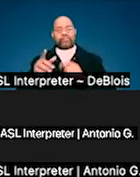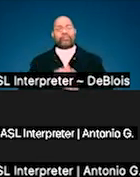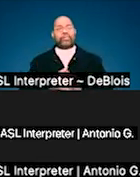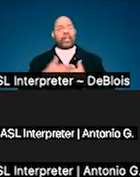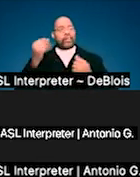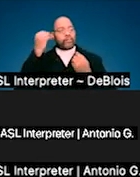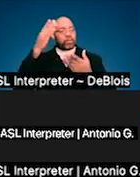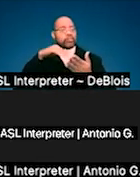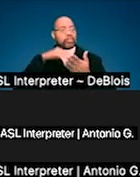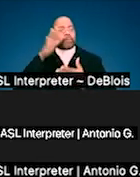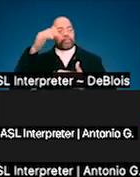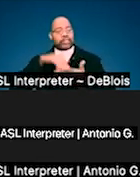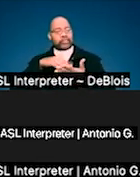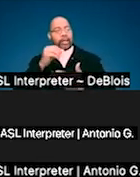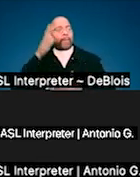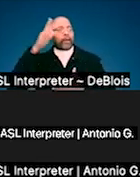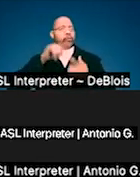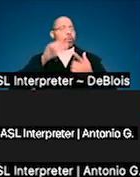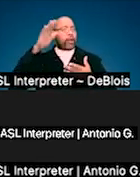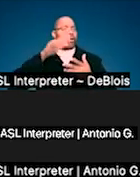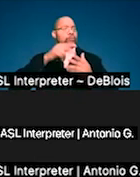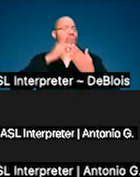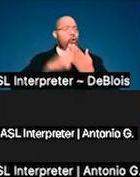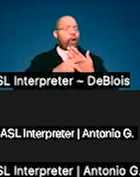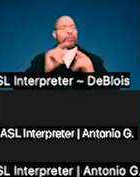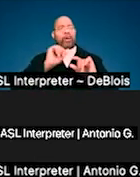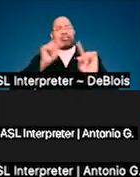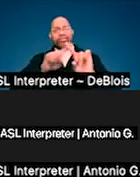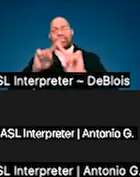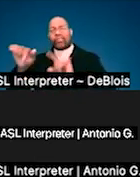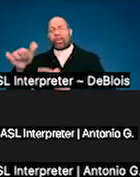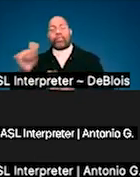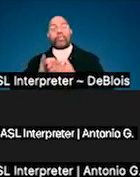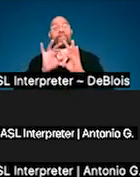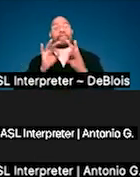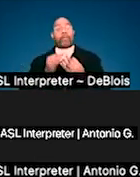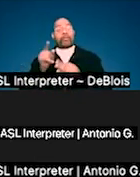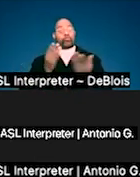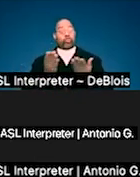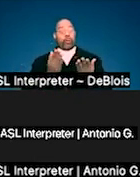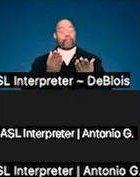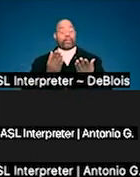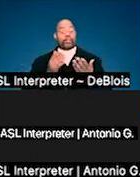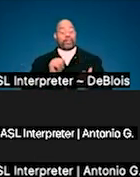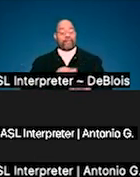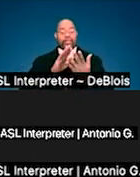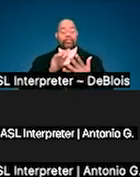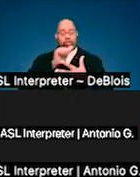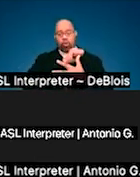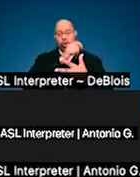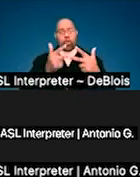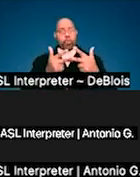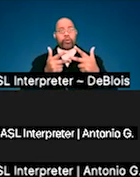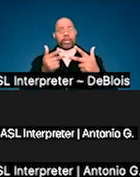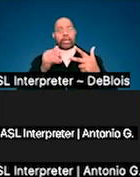and parent centers and parent to parent programs and others, that the families that they are serving face all three of those